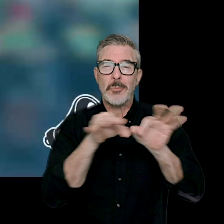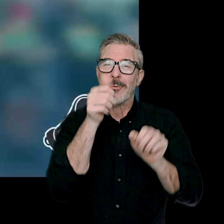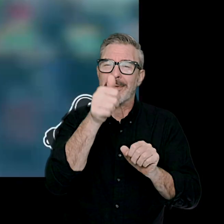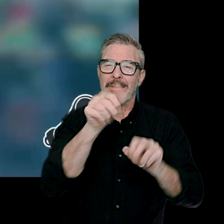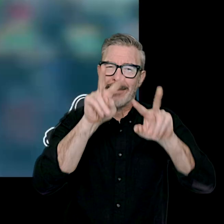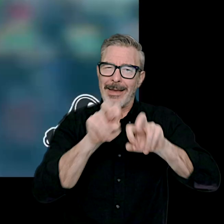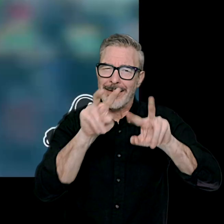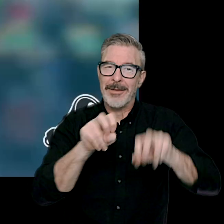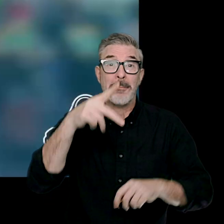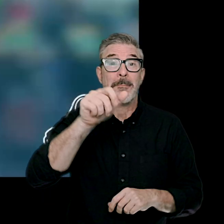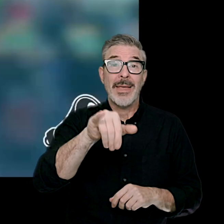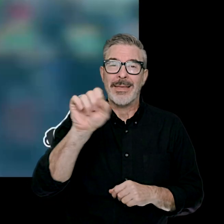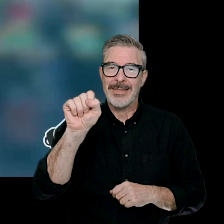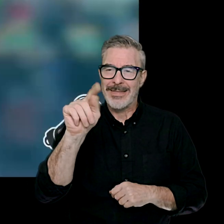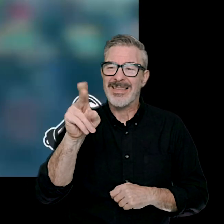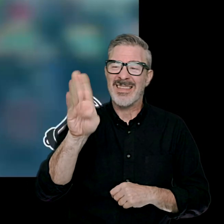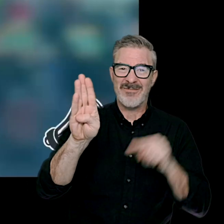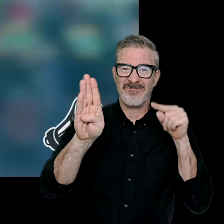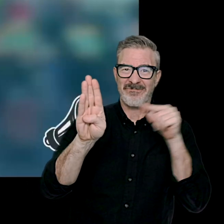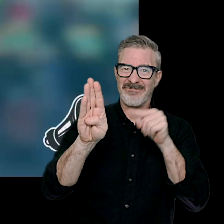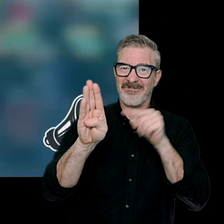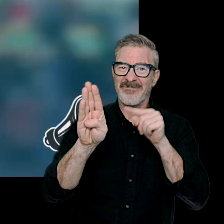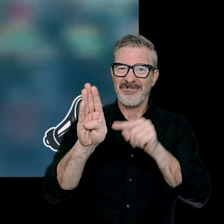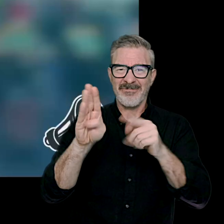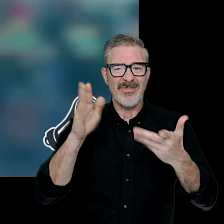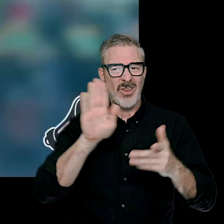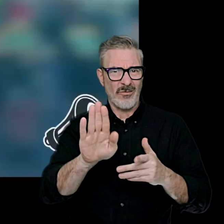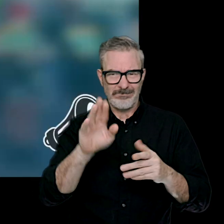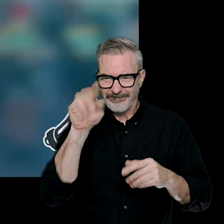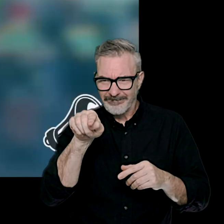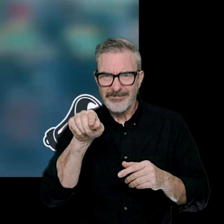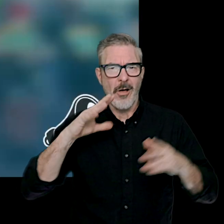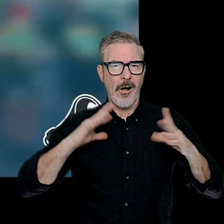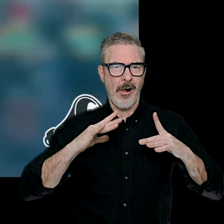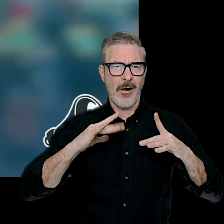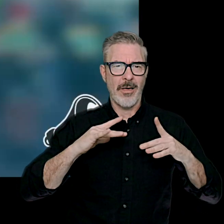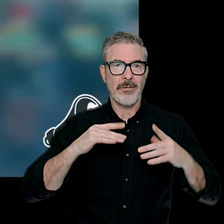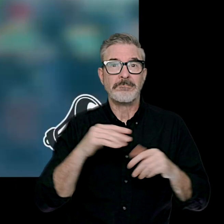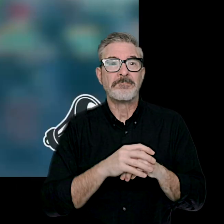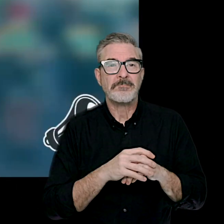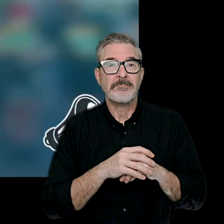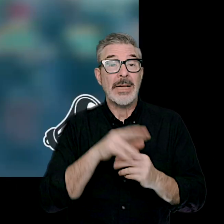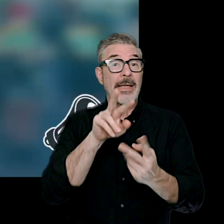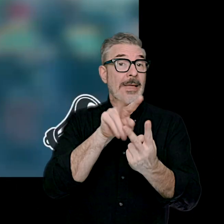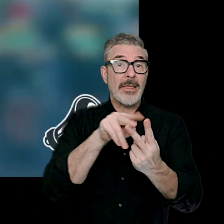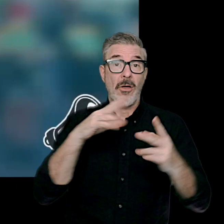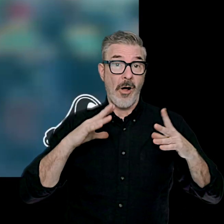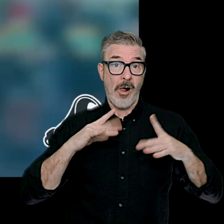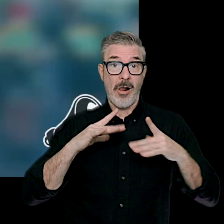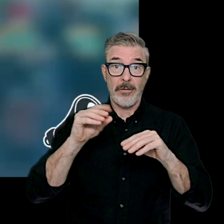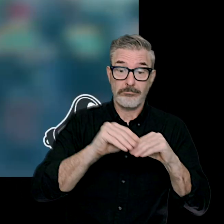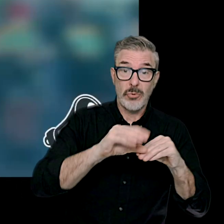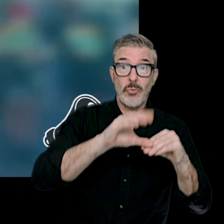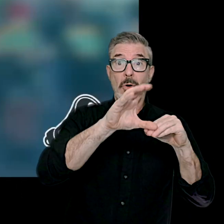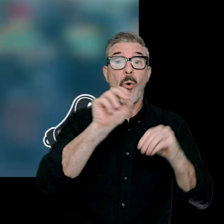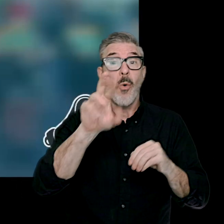It's important to take note when it comes to vacation pay that you review your pay stubs between the difference between vacation paid out